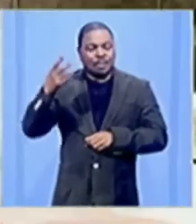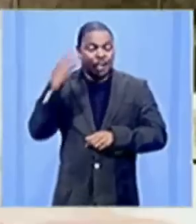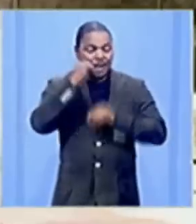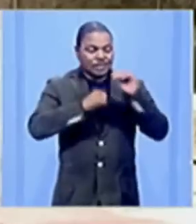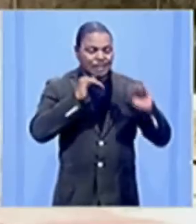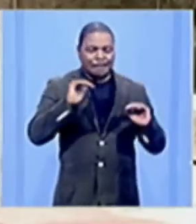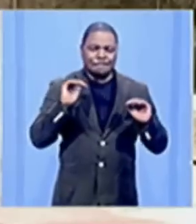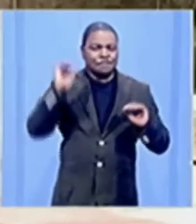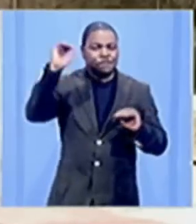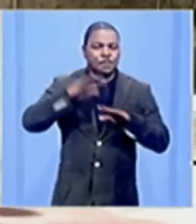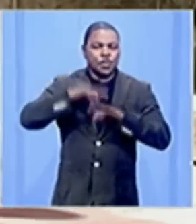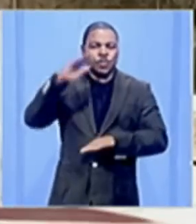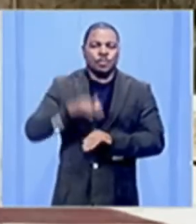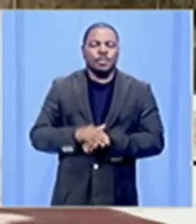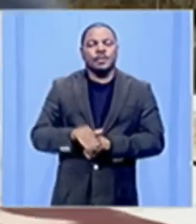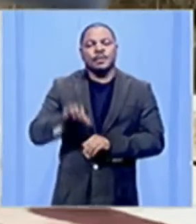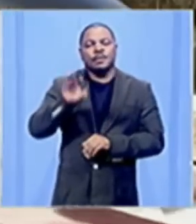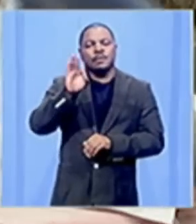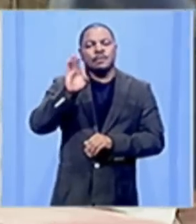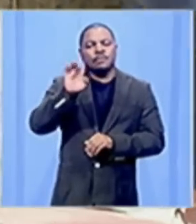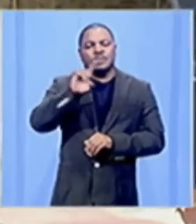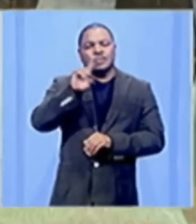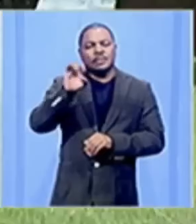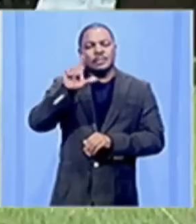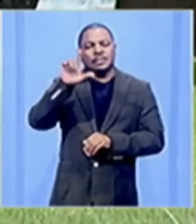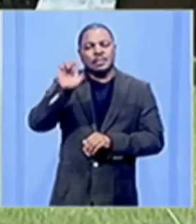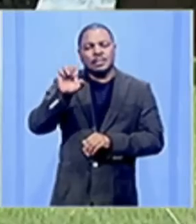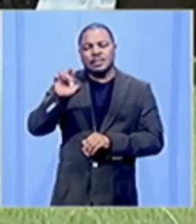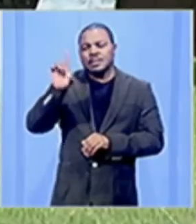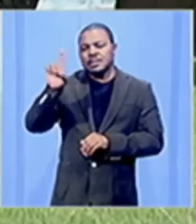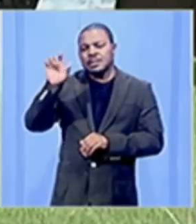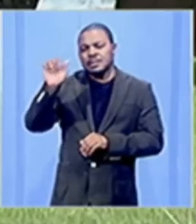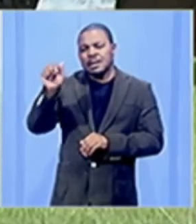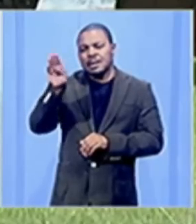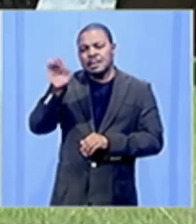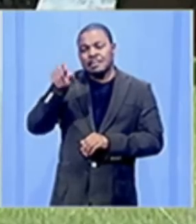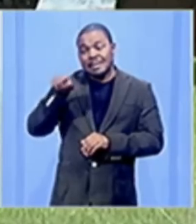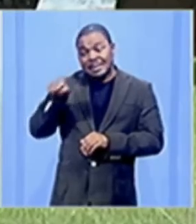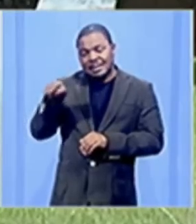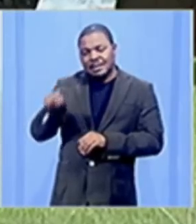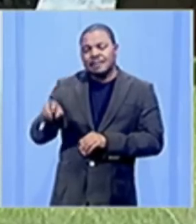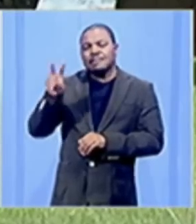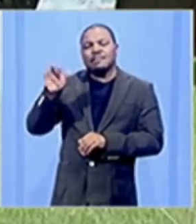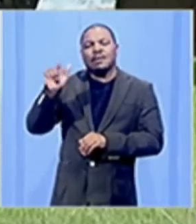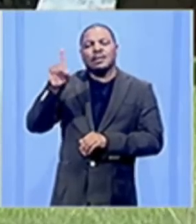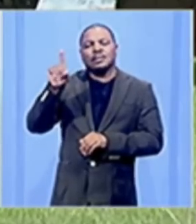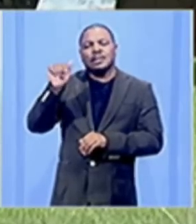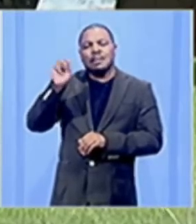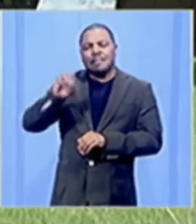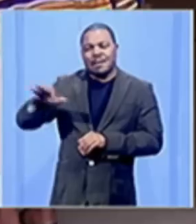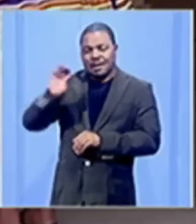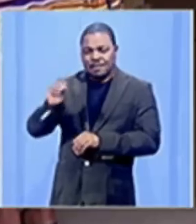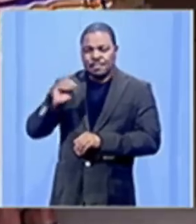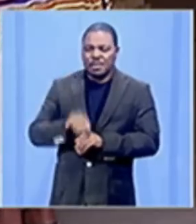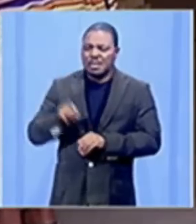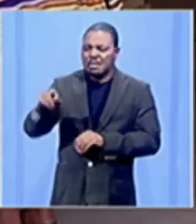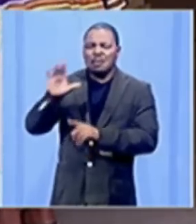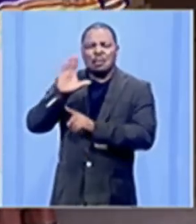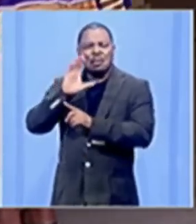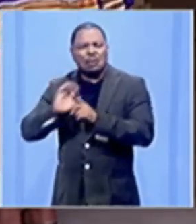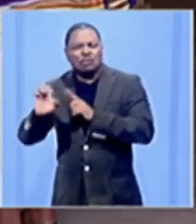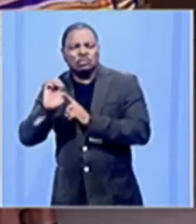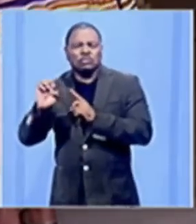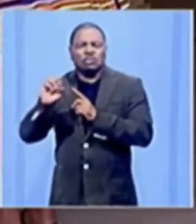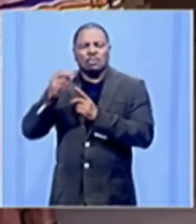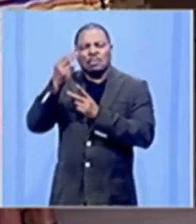the area of Fezile-Dabi, we've got the Faldam area. Lefelo le na le dilwana tse di farologaneng tsa setso,